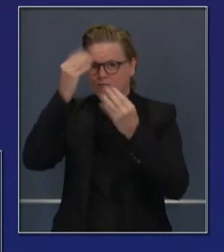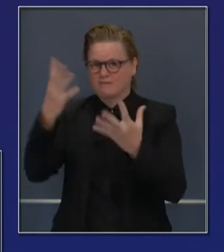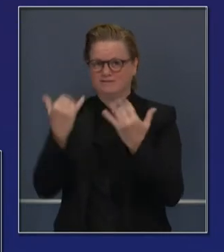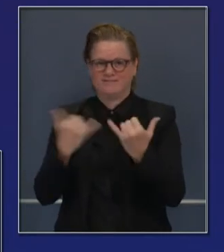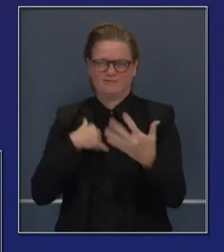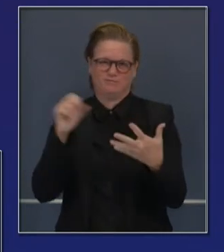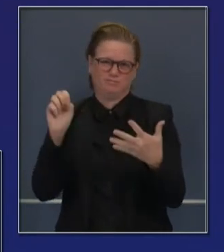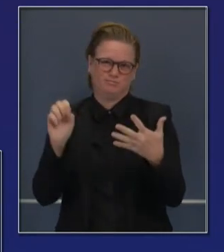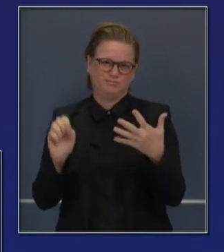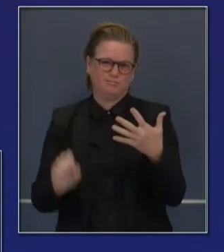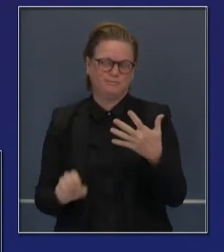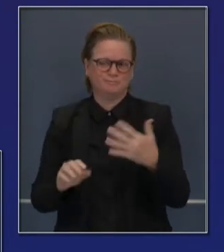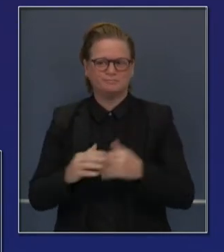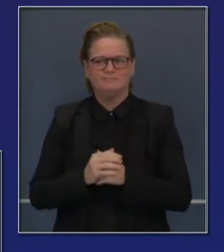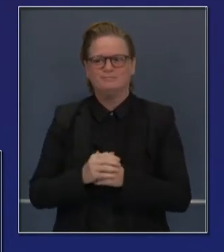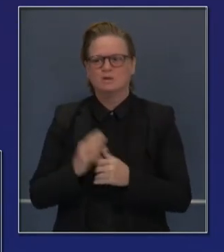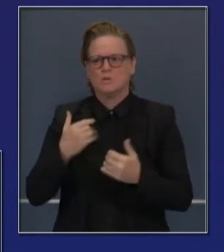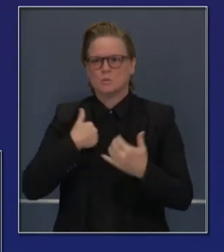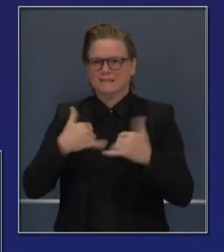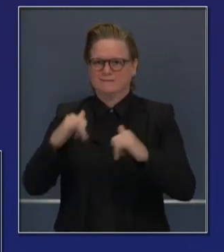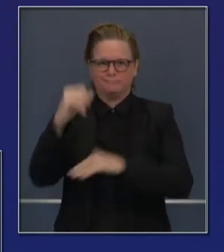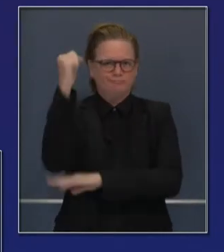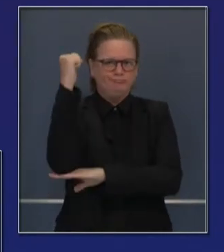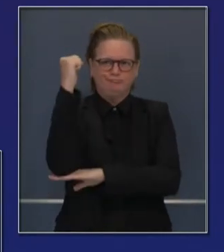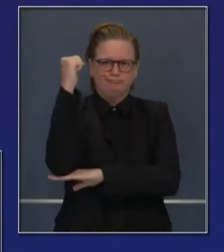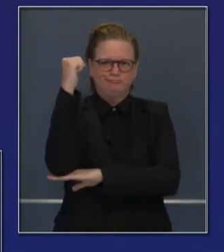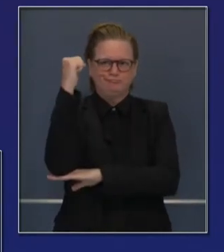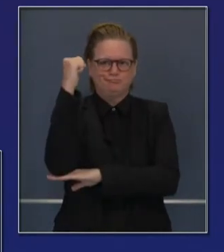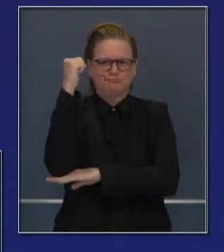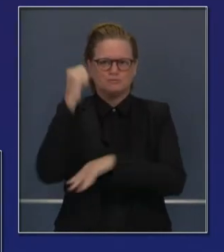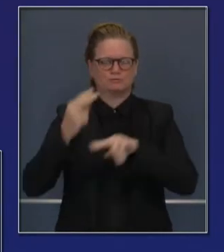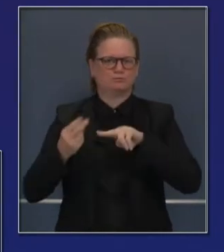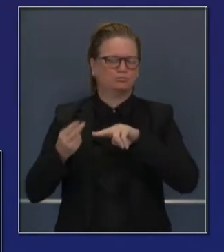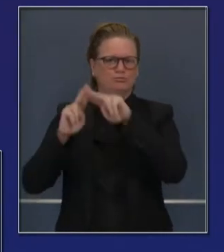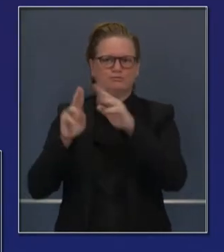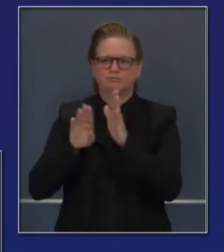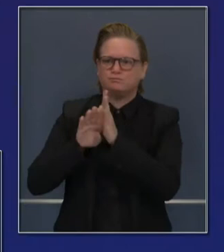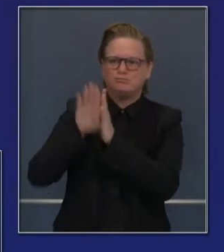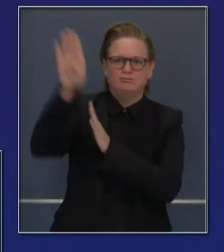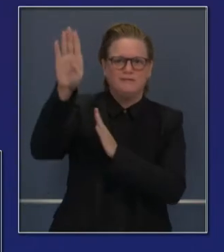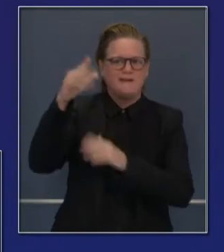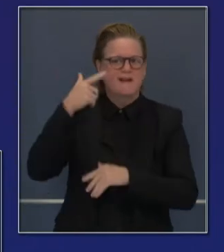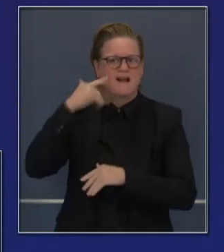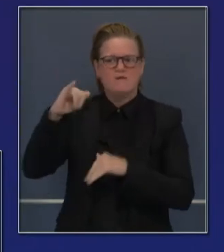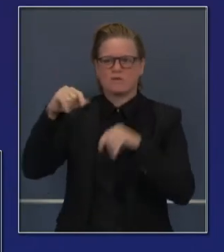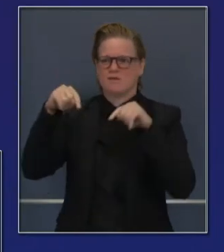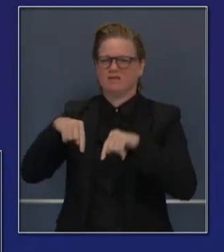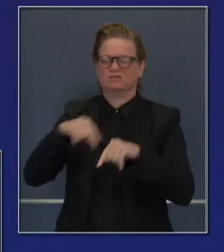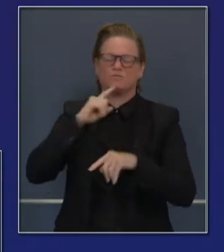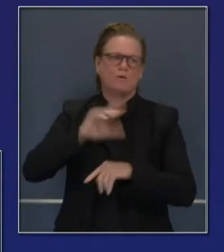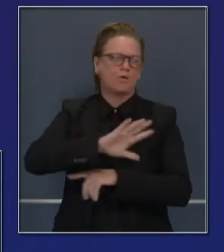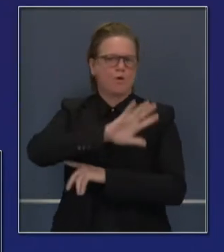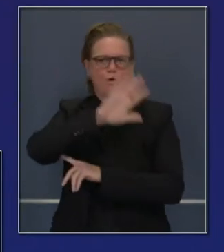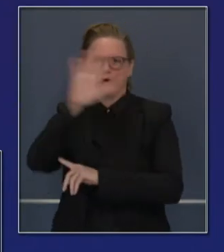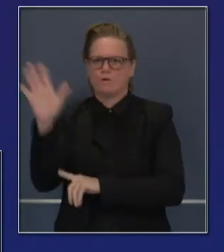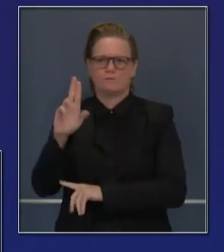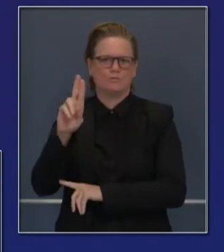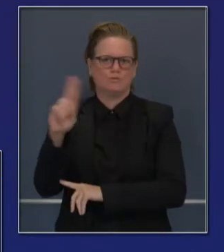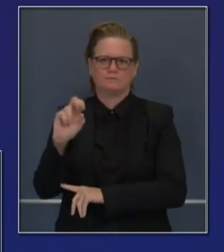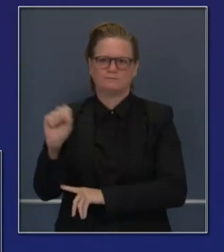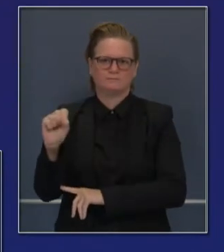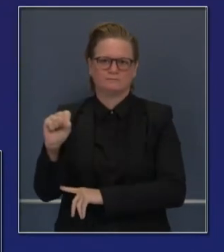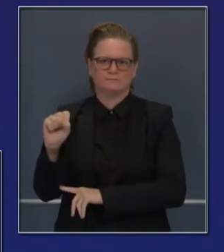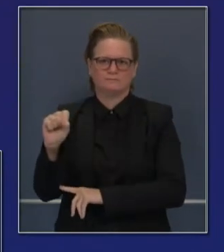experience these record high case rates, not just here, again, in the state of California, but we're experiencing all across the